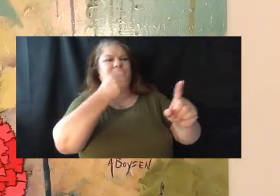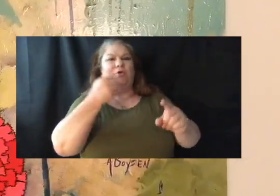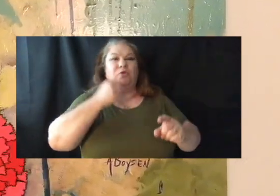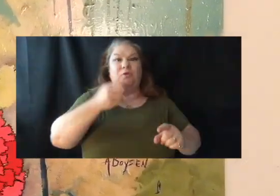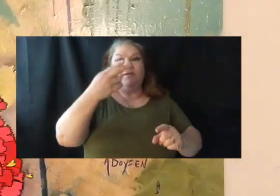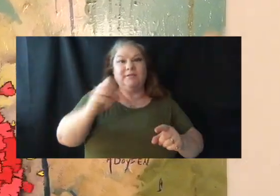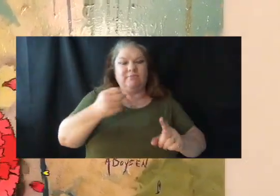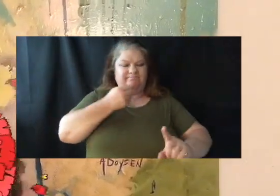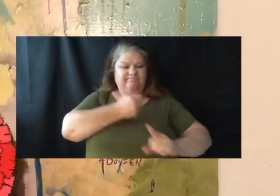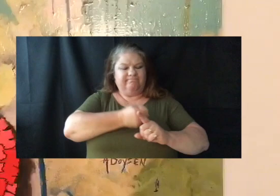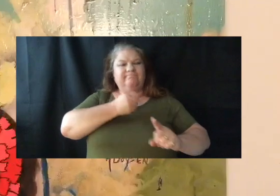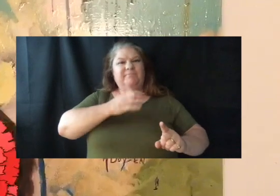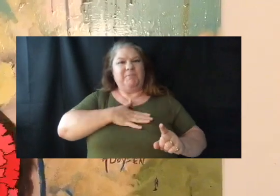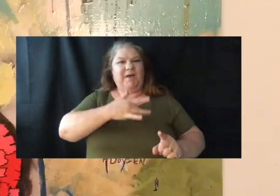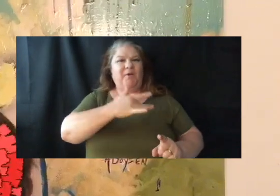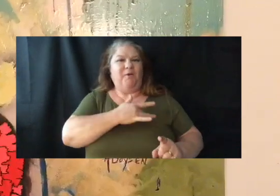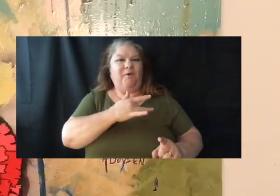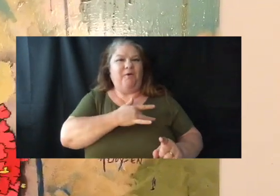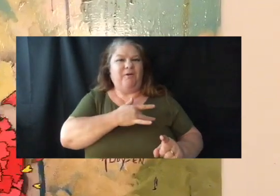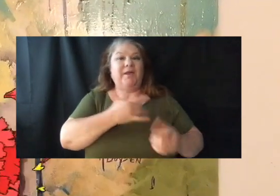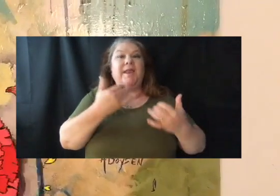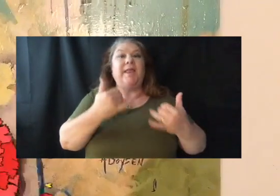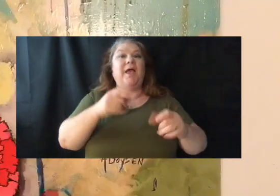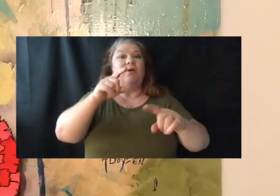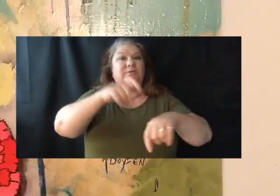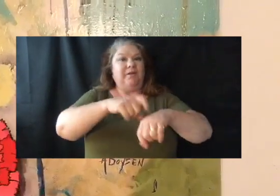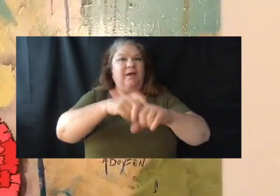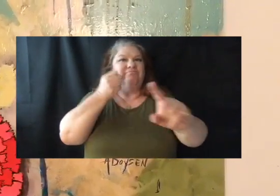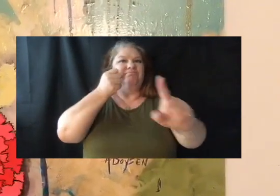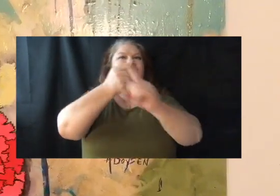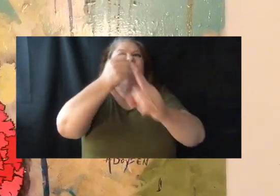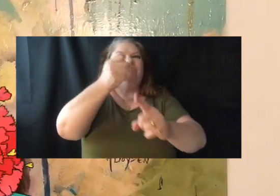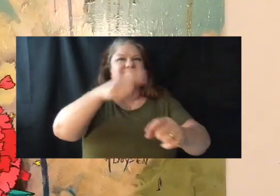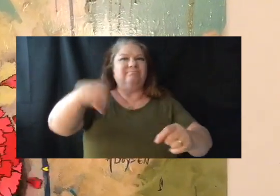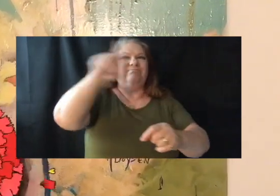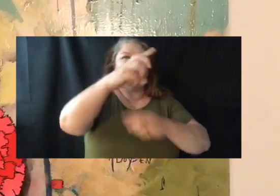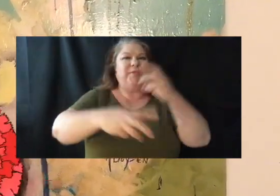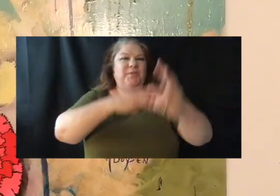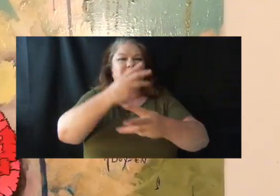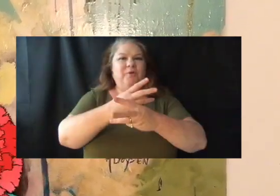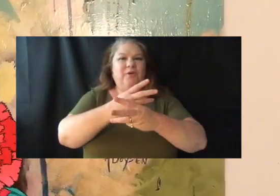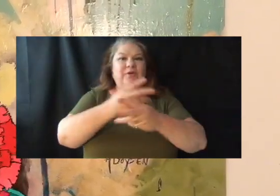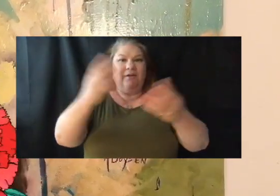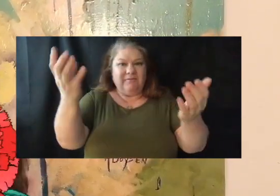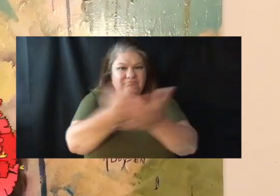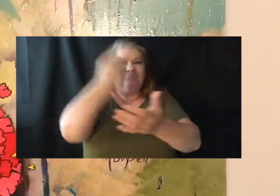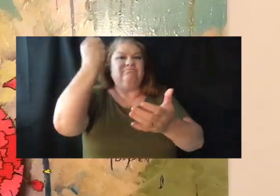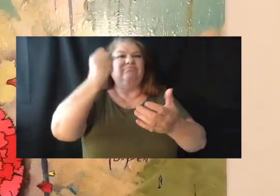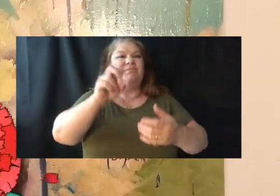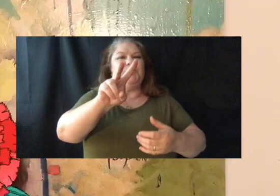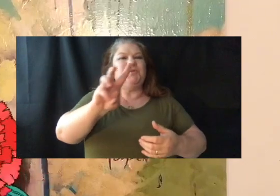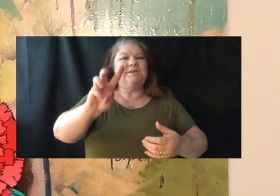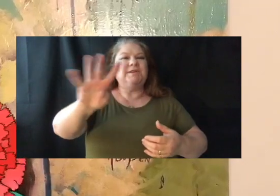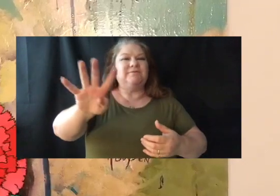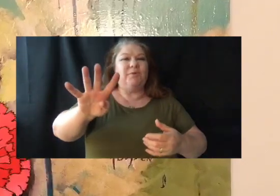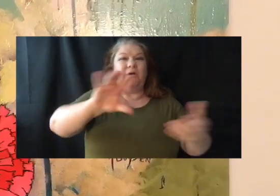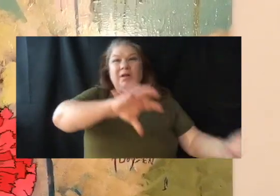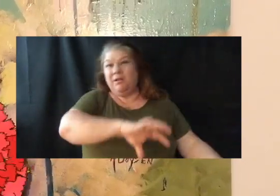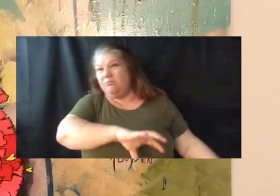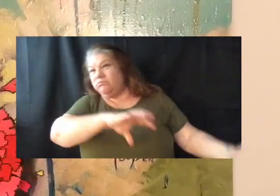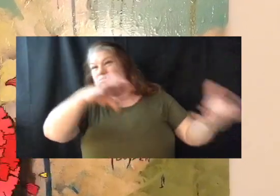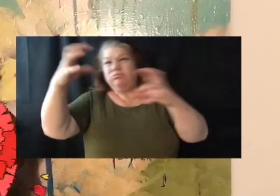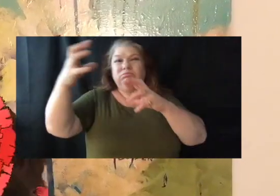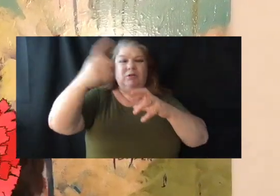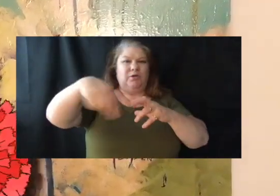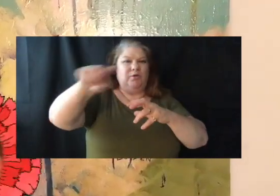Girls High and on my heart. Now it's time to make your mark on the world. Go get them, 264.